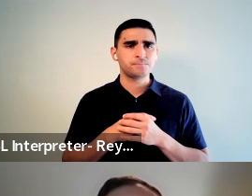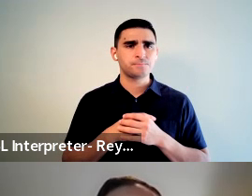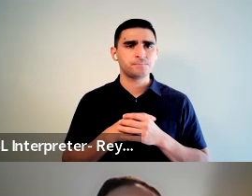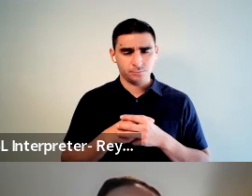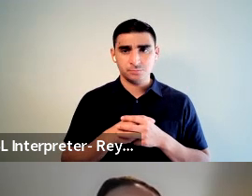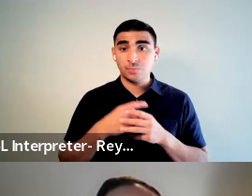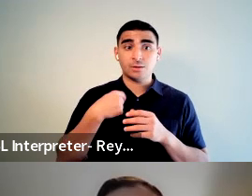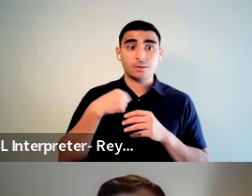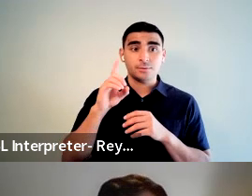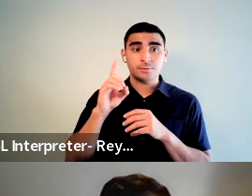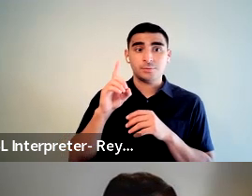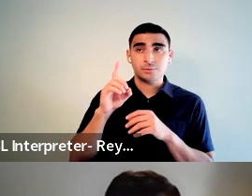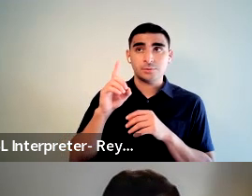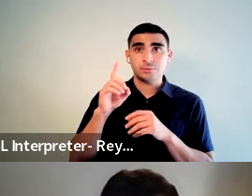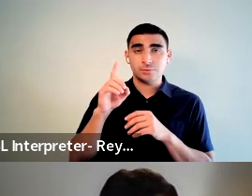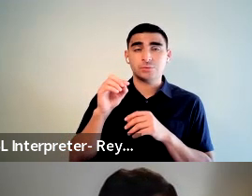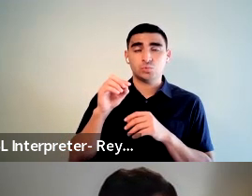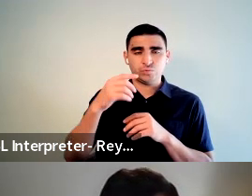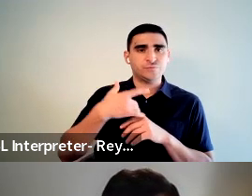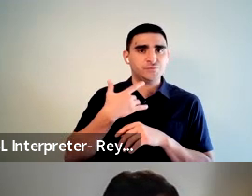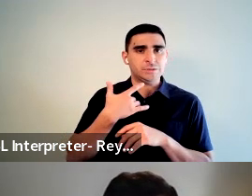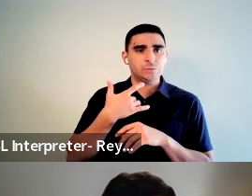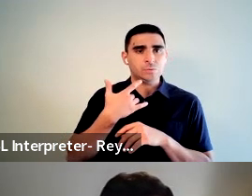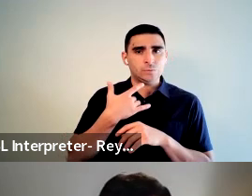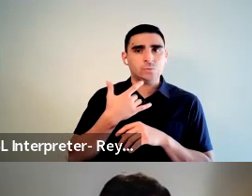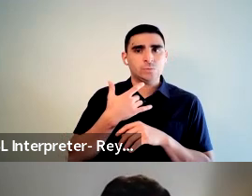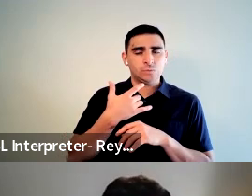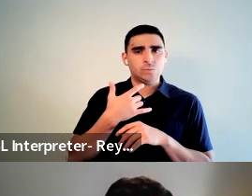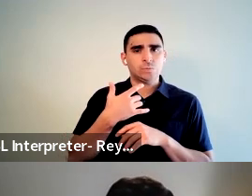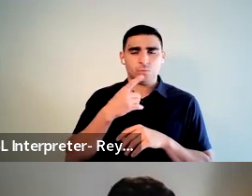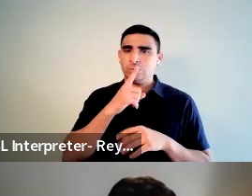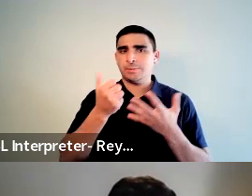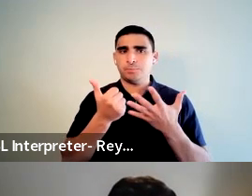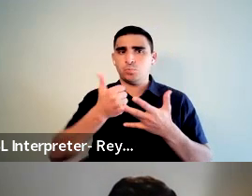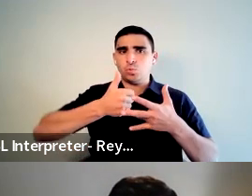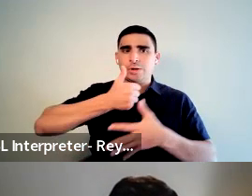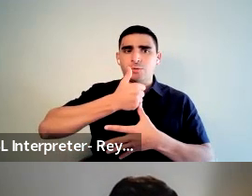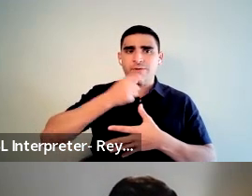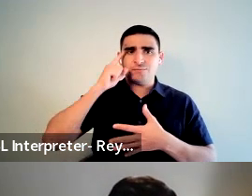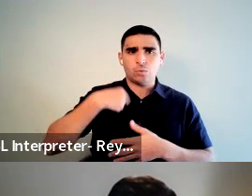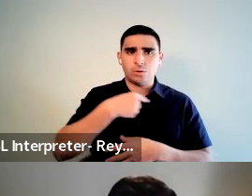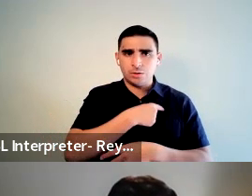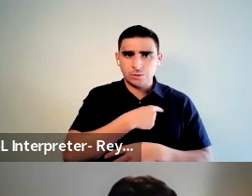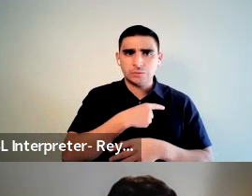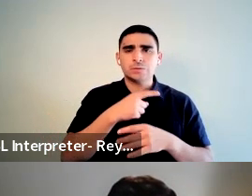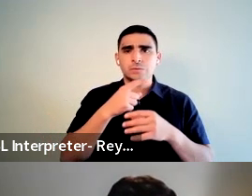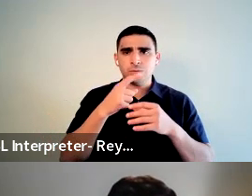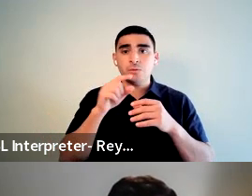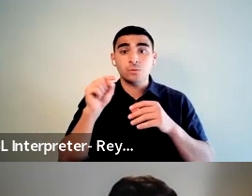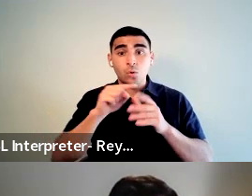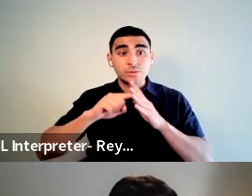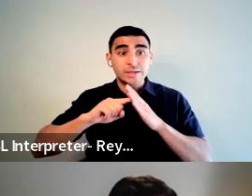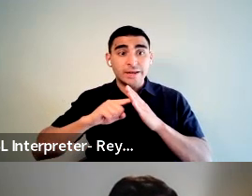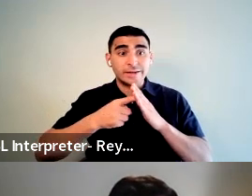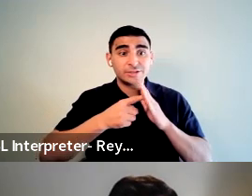but I really feel like it's a high priority for us in order to take care of any of these initiatives that